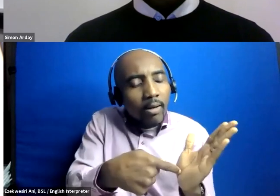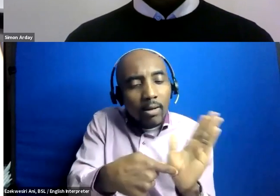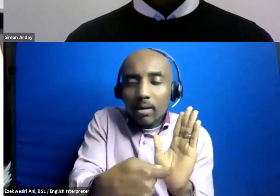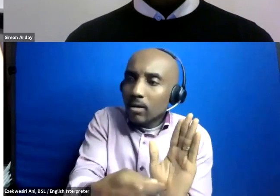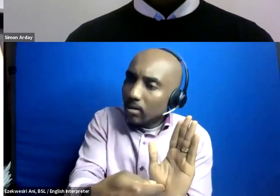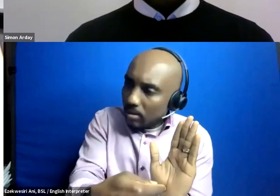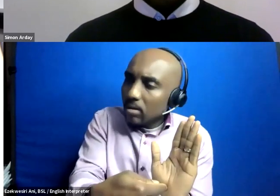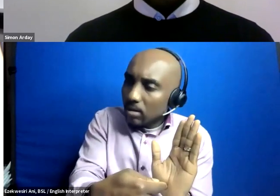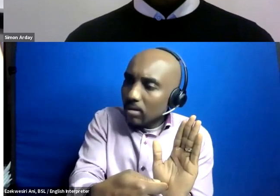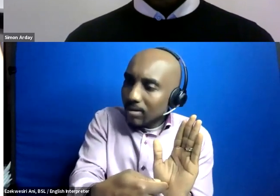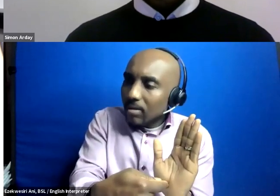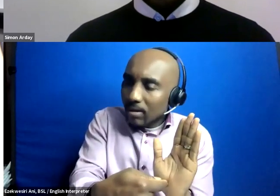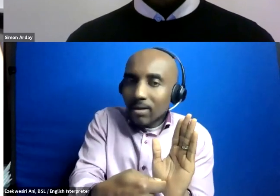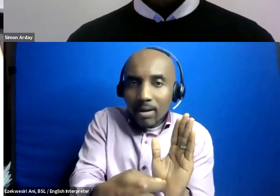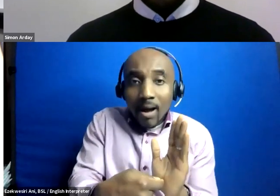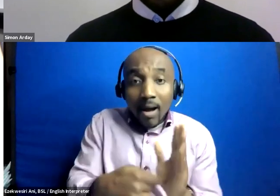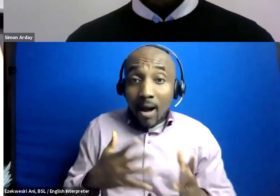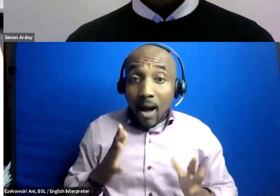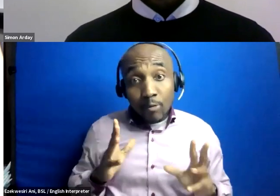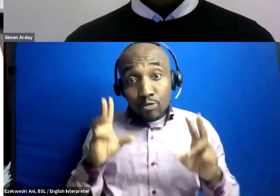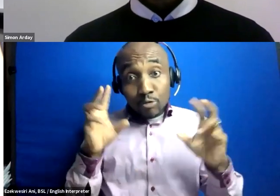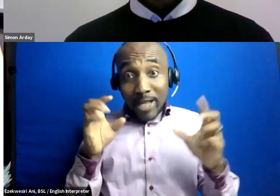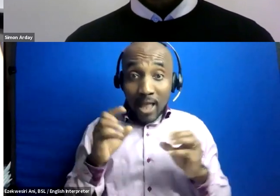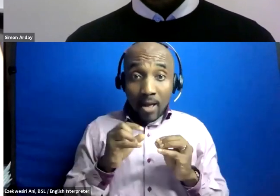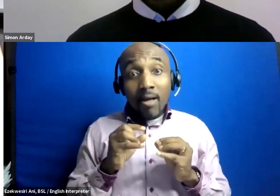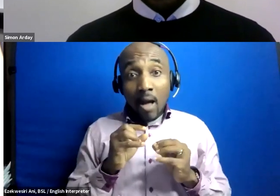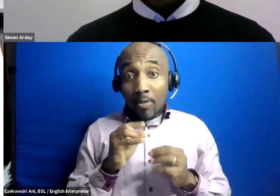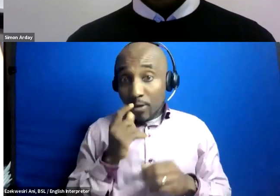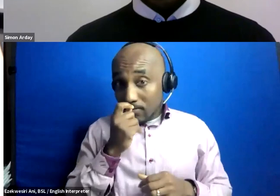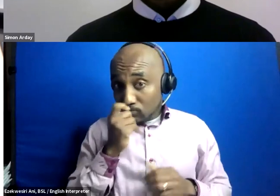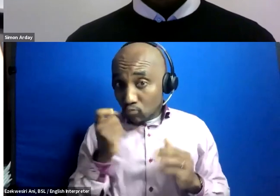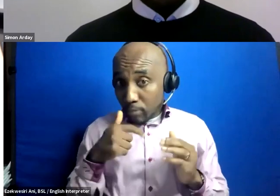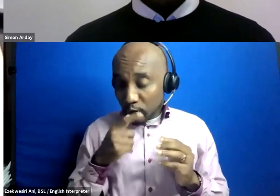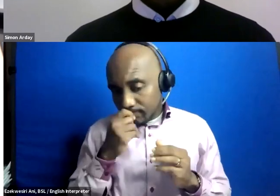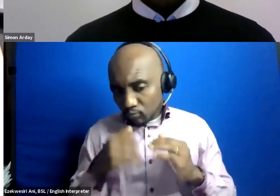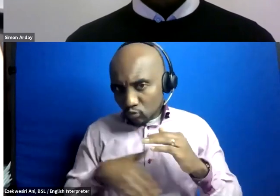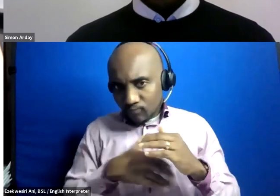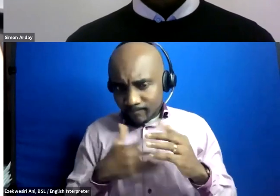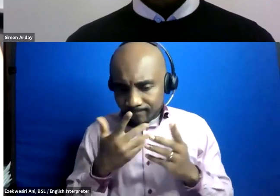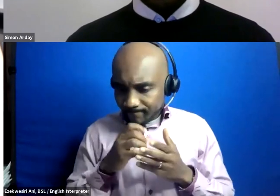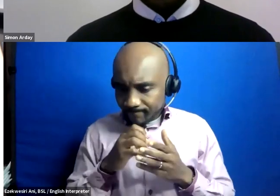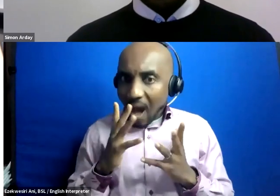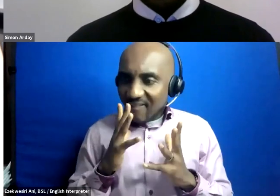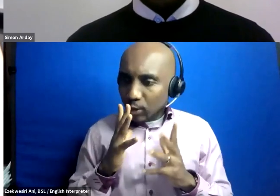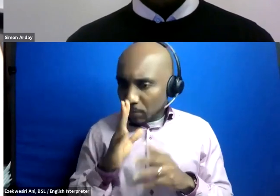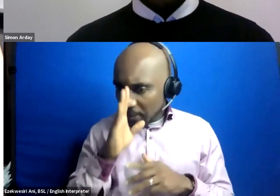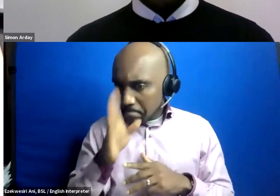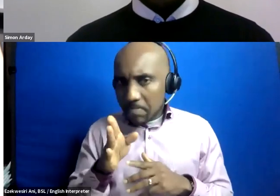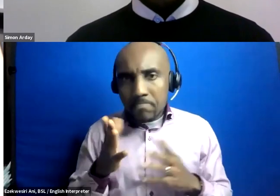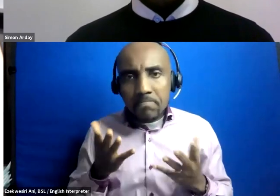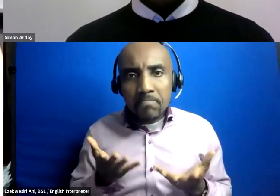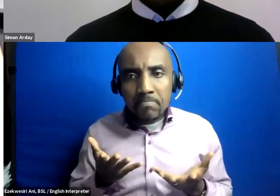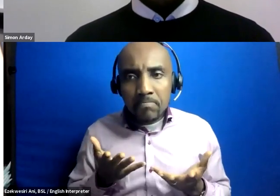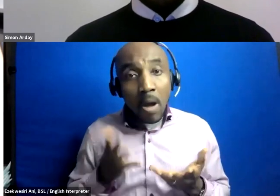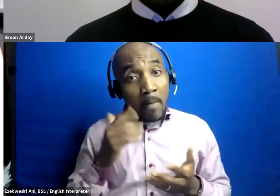it's shaken the bullshit from me. That's how I describe it. And I think part of my success as an